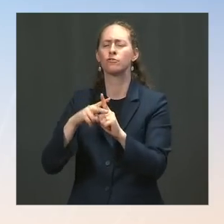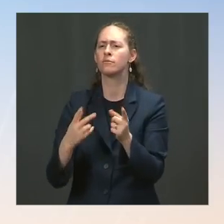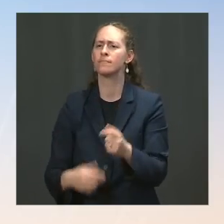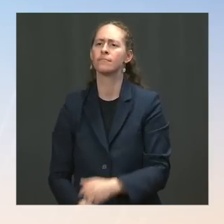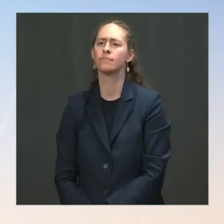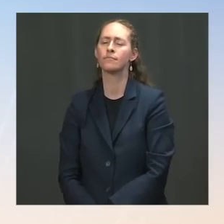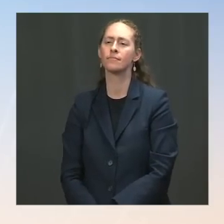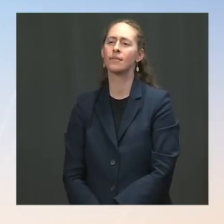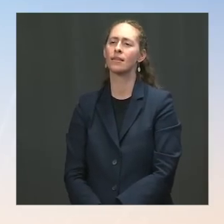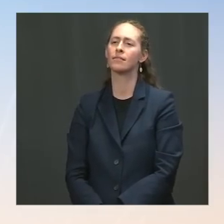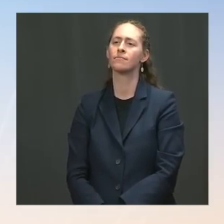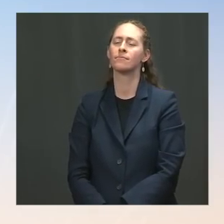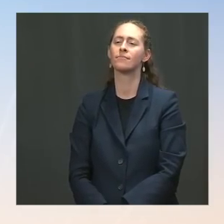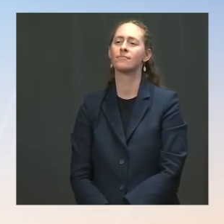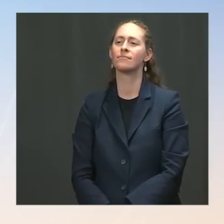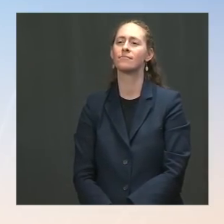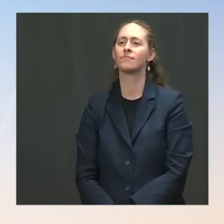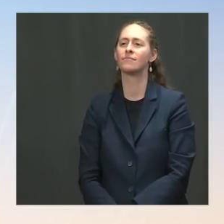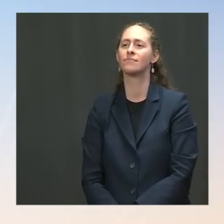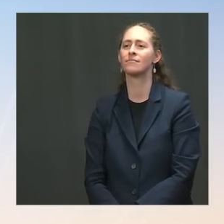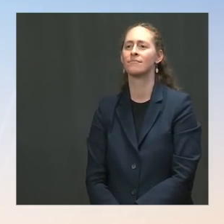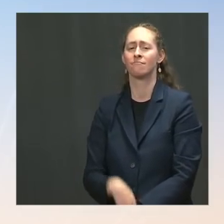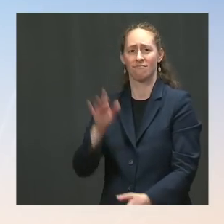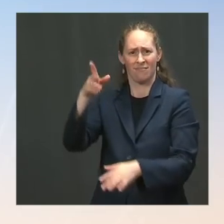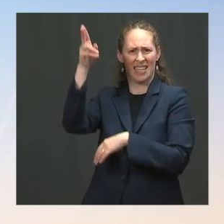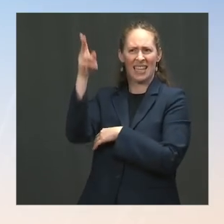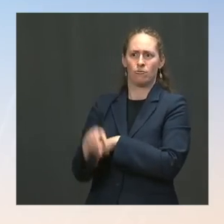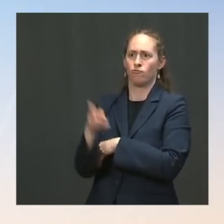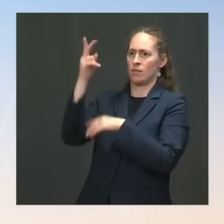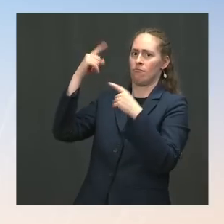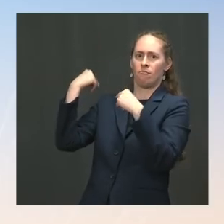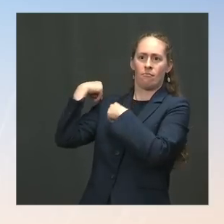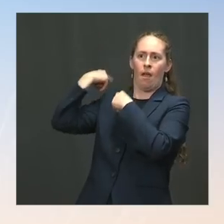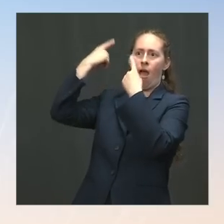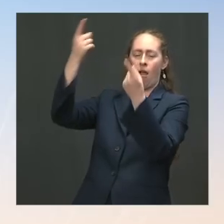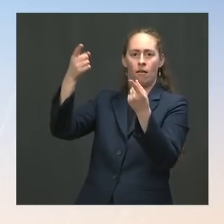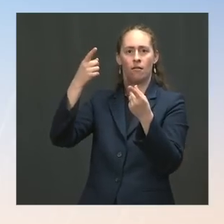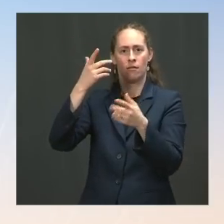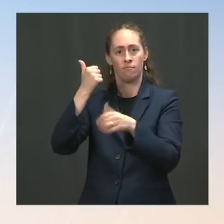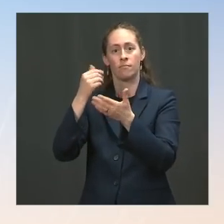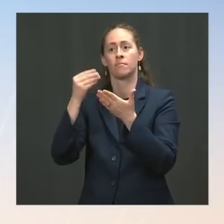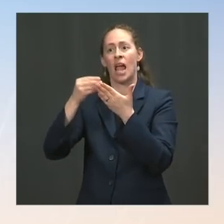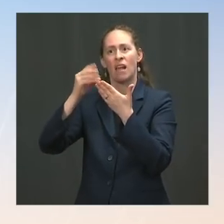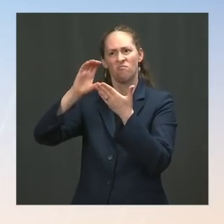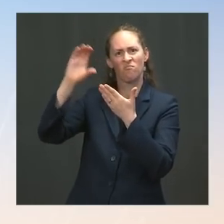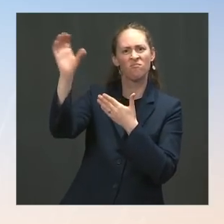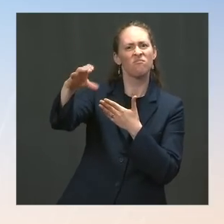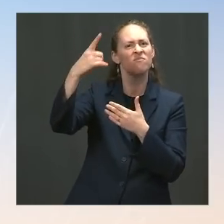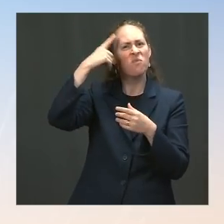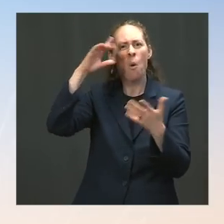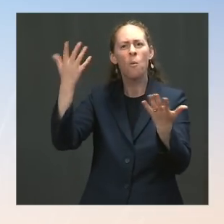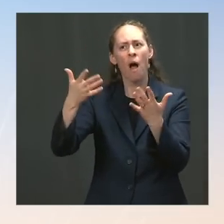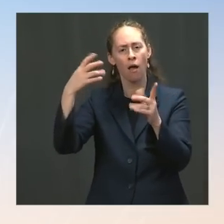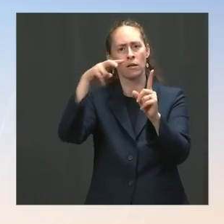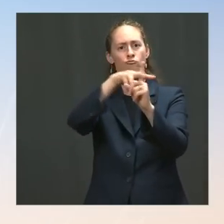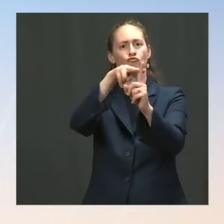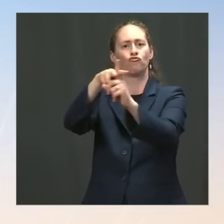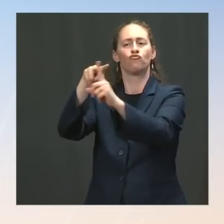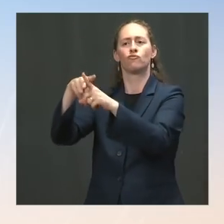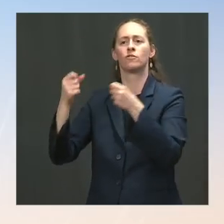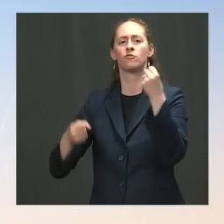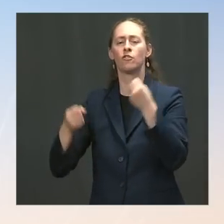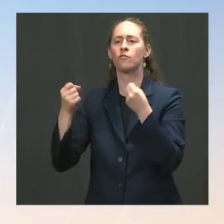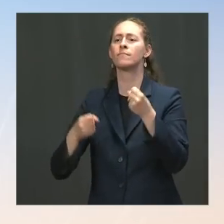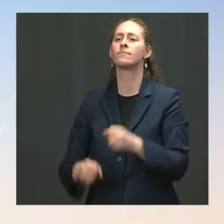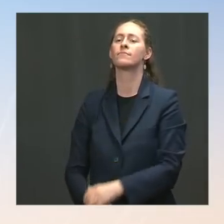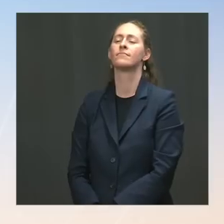in EV charging stations. And we also know that also as part of the investment is efforts to reduce the